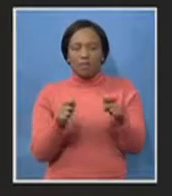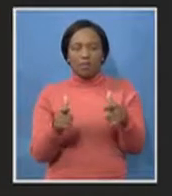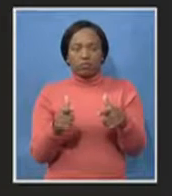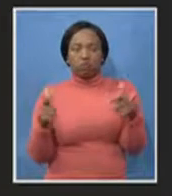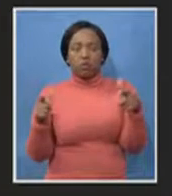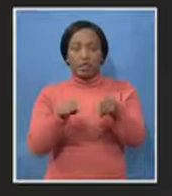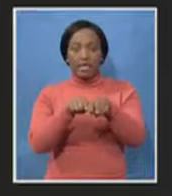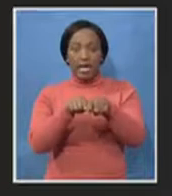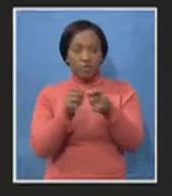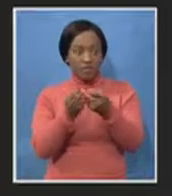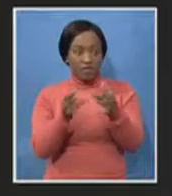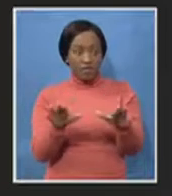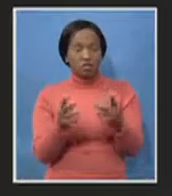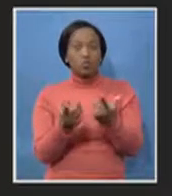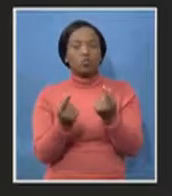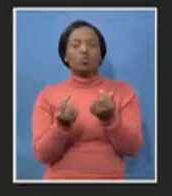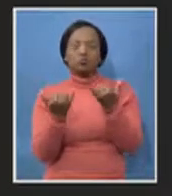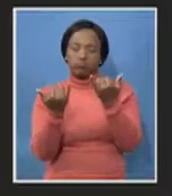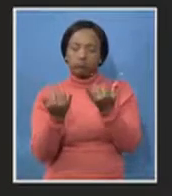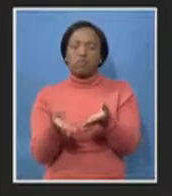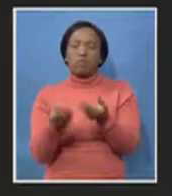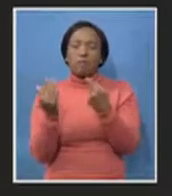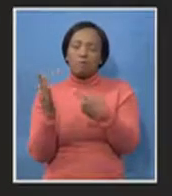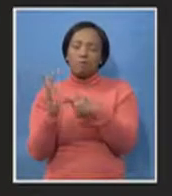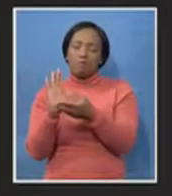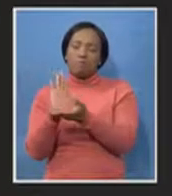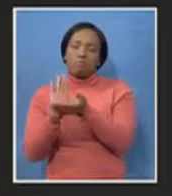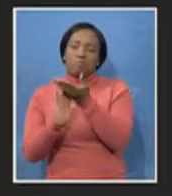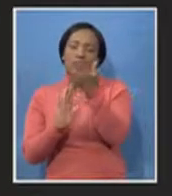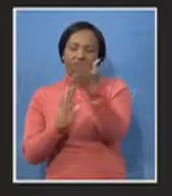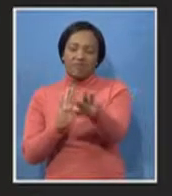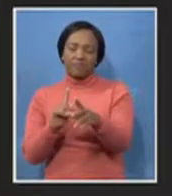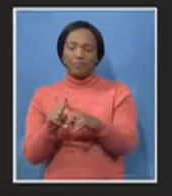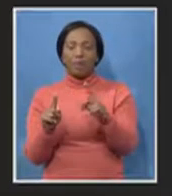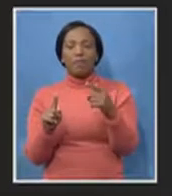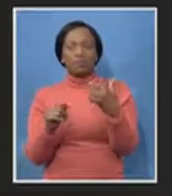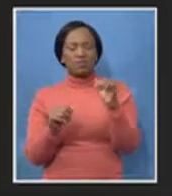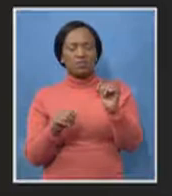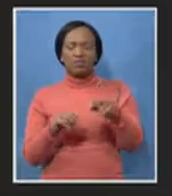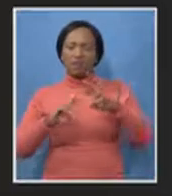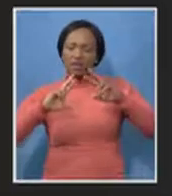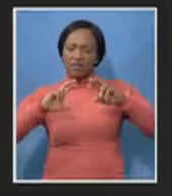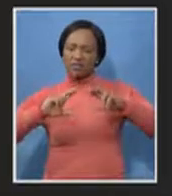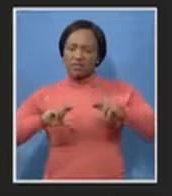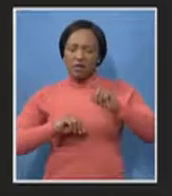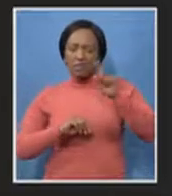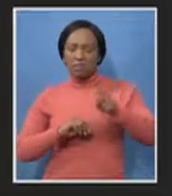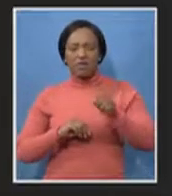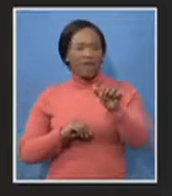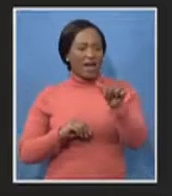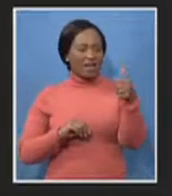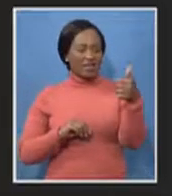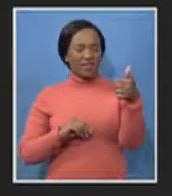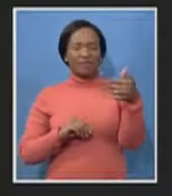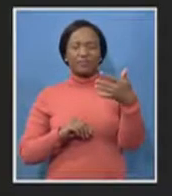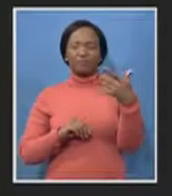that we definitely need to investigate. Of course, there are lots of other, I guess, sort of less solid hypotheses